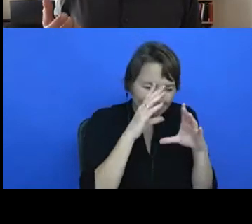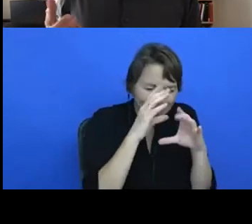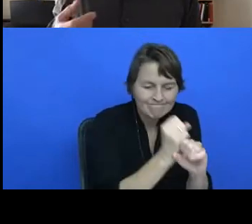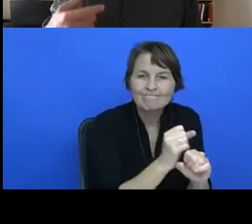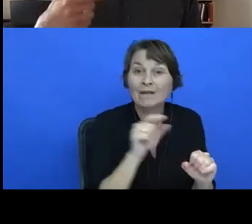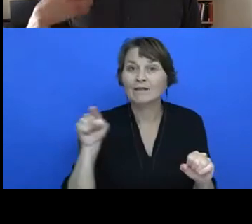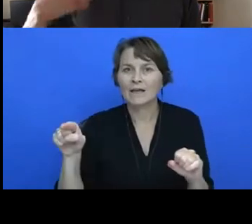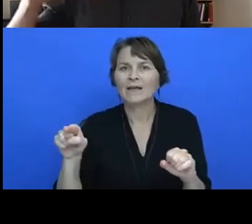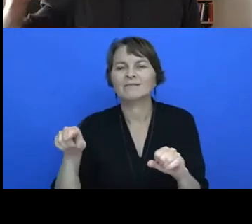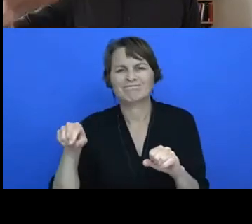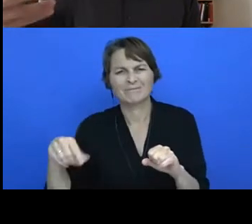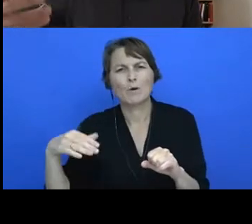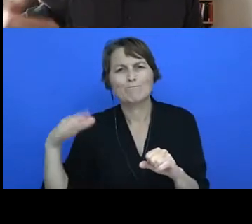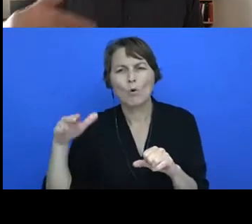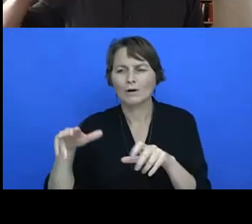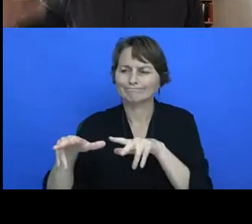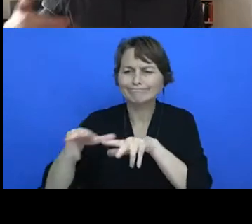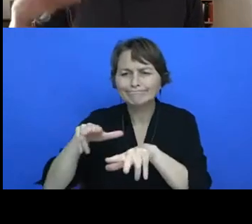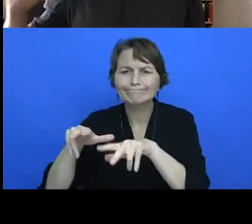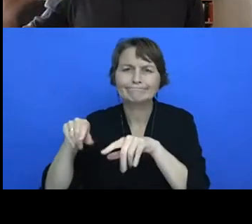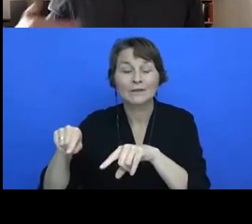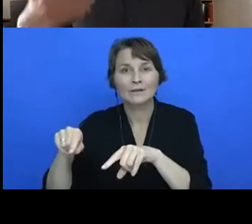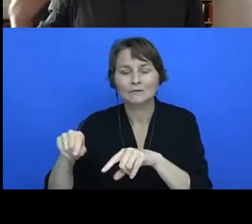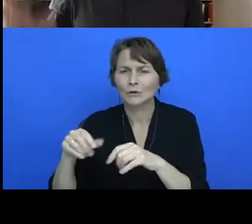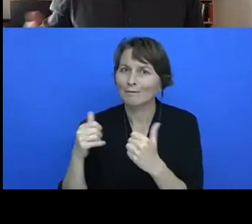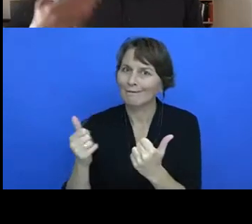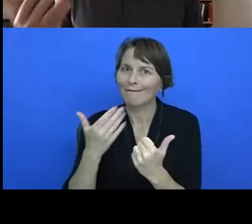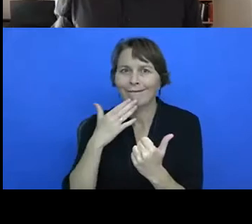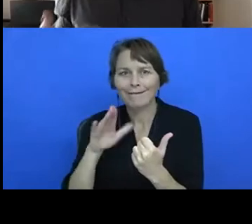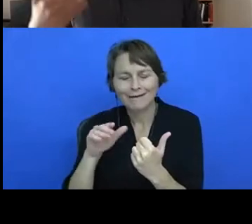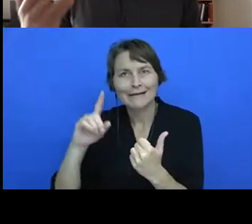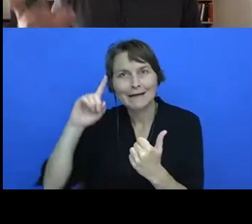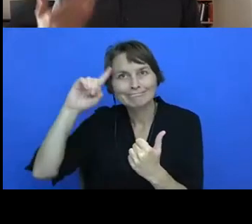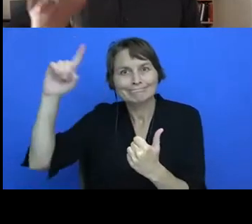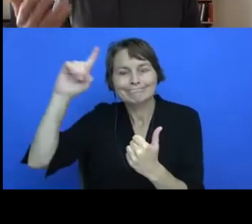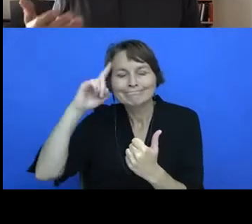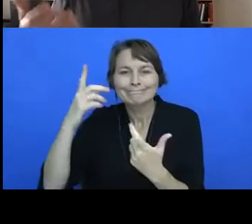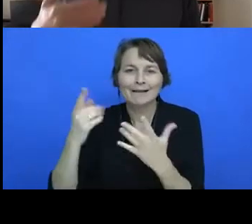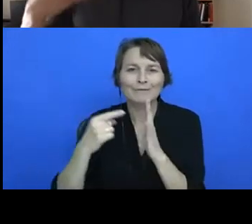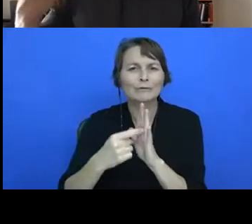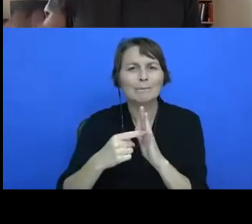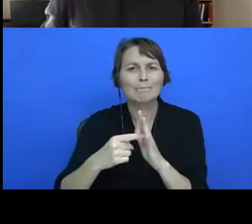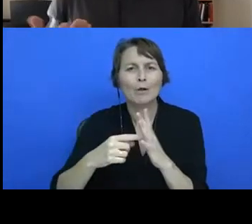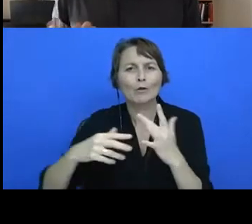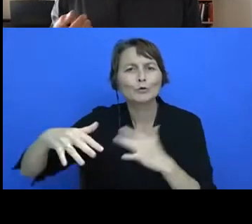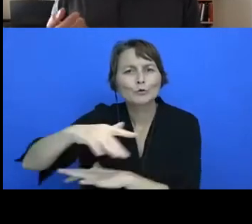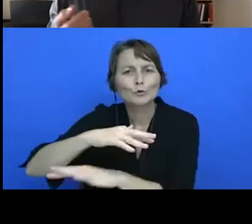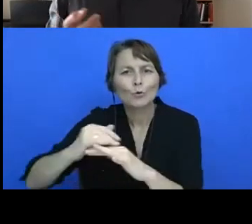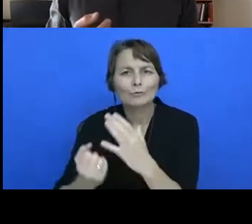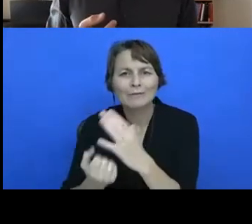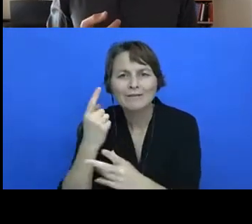team was actually quite innovative in some of the social events and some of the getting a conference app for